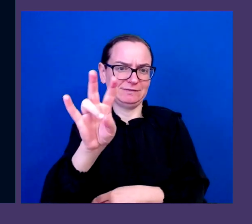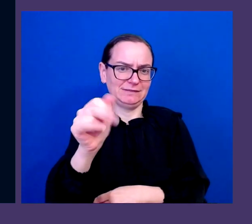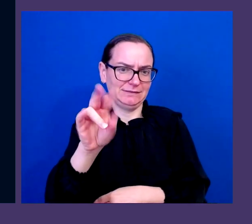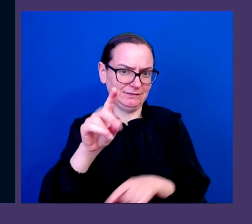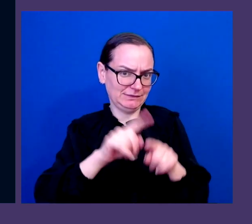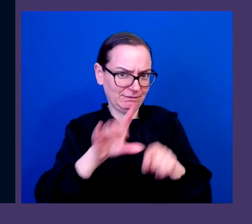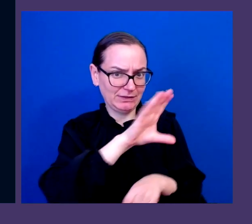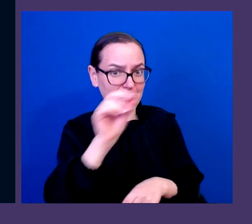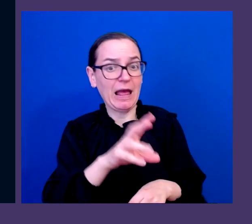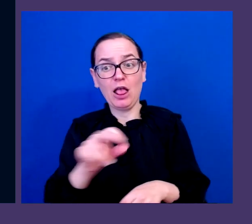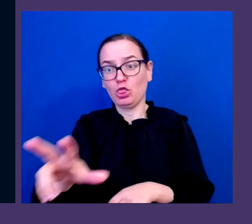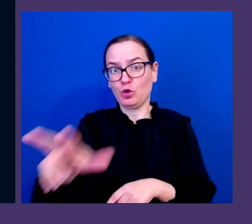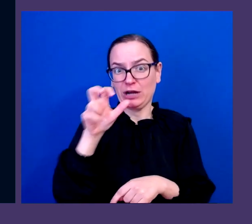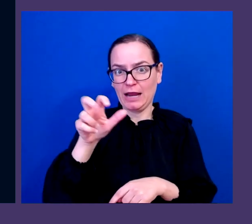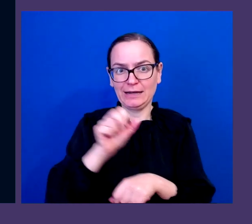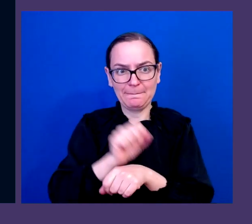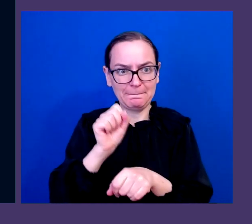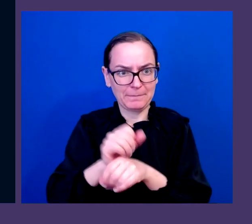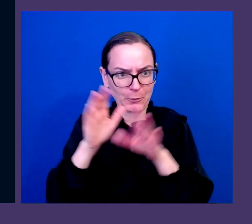feel more productive? And